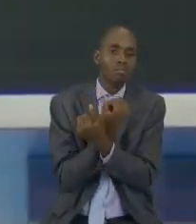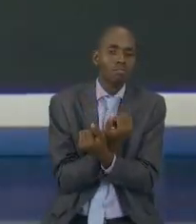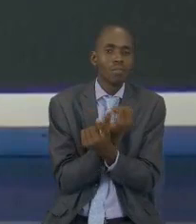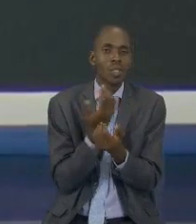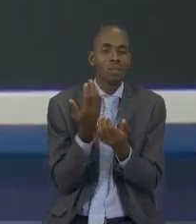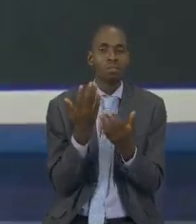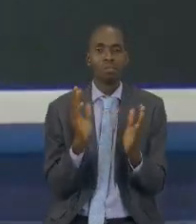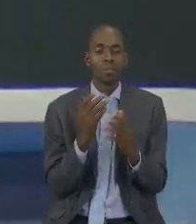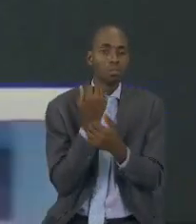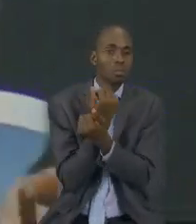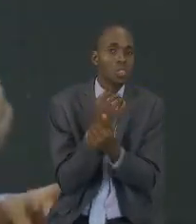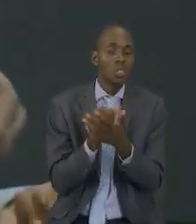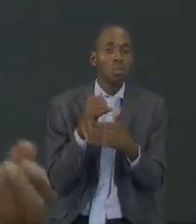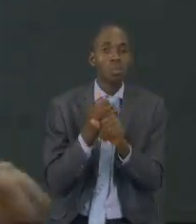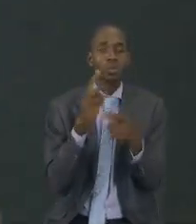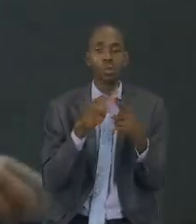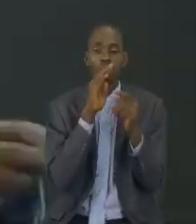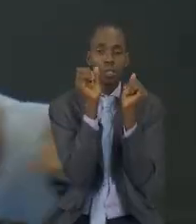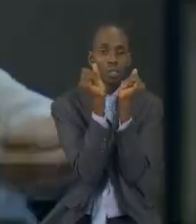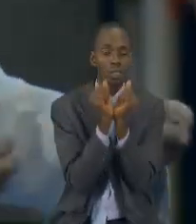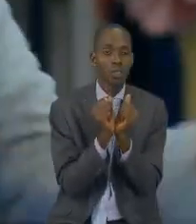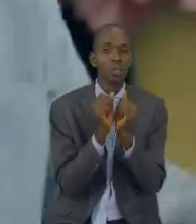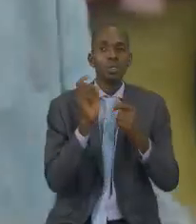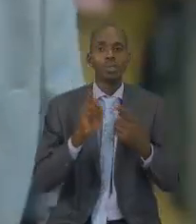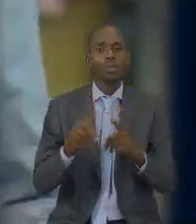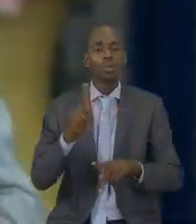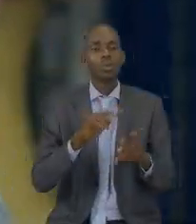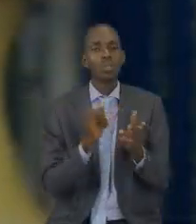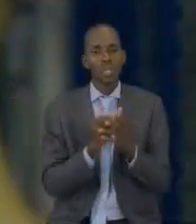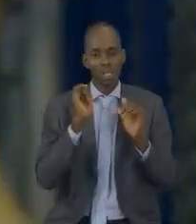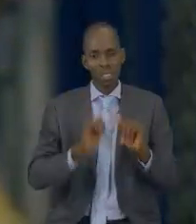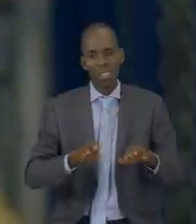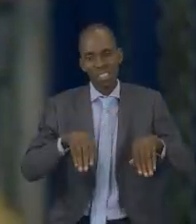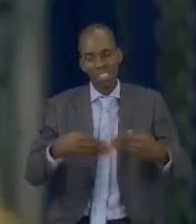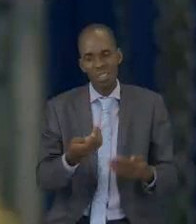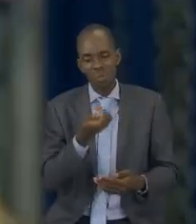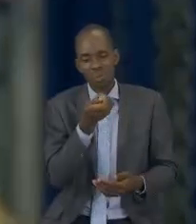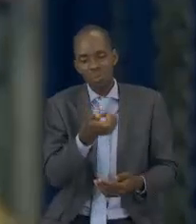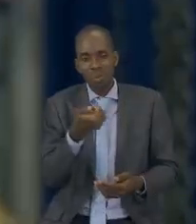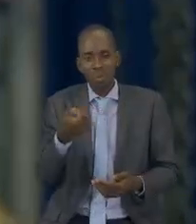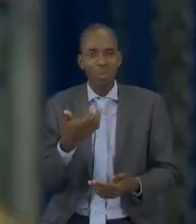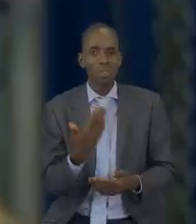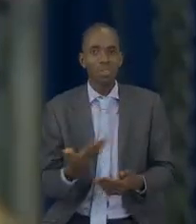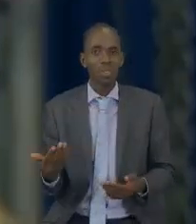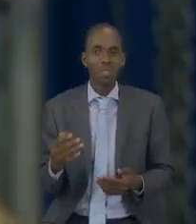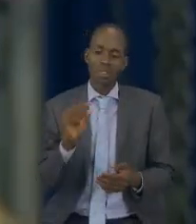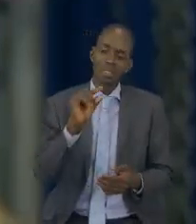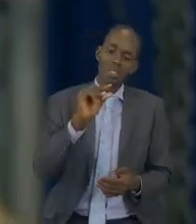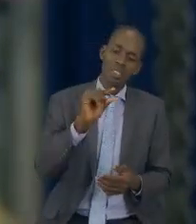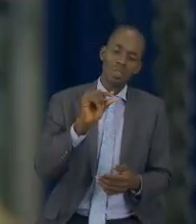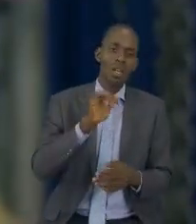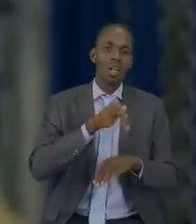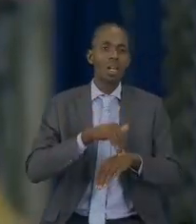slave to those who can hand out some little things, a little at a